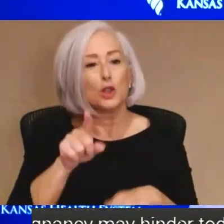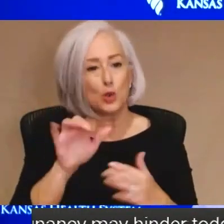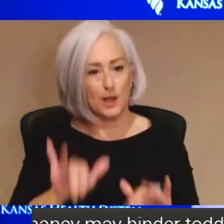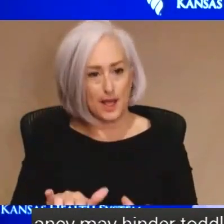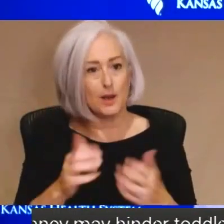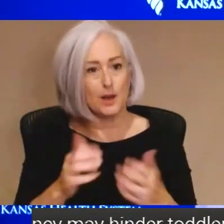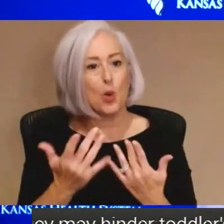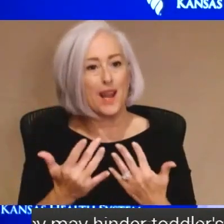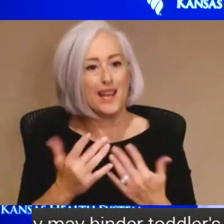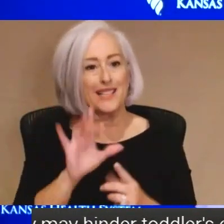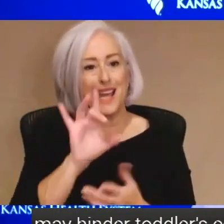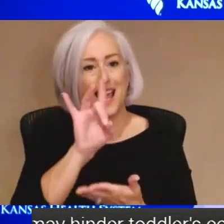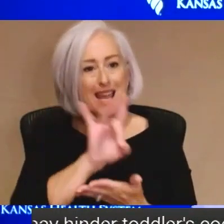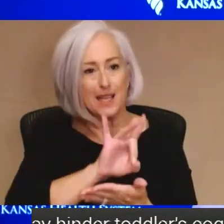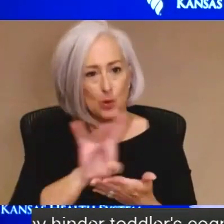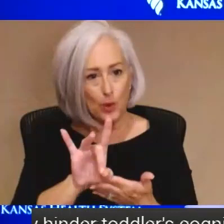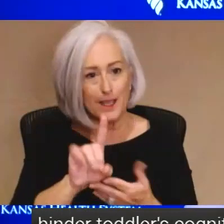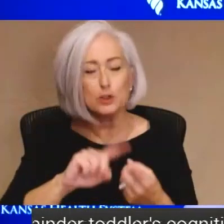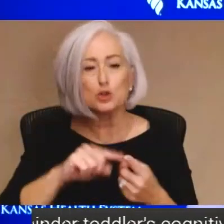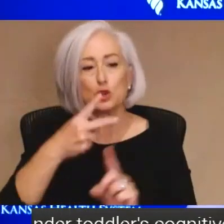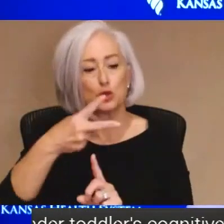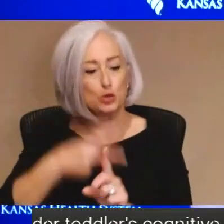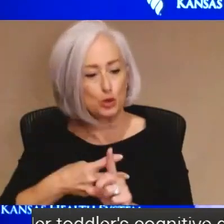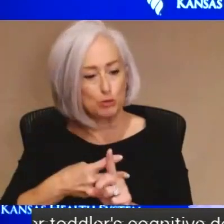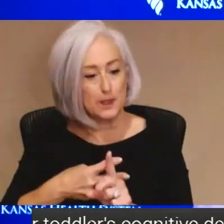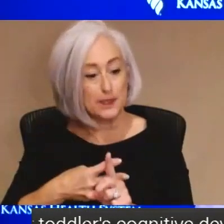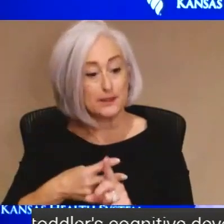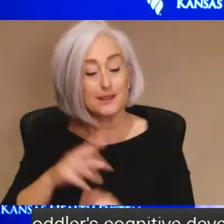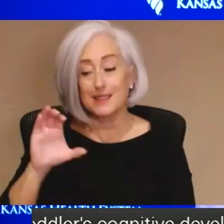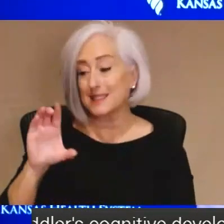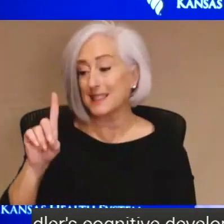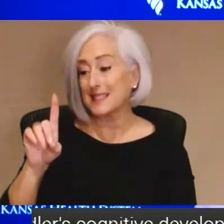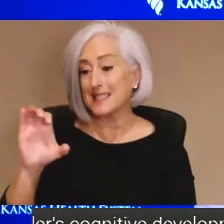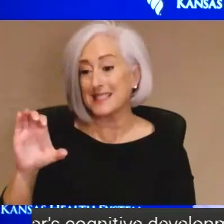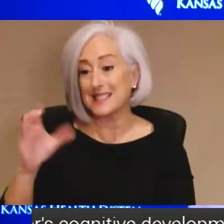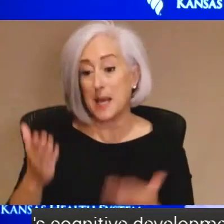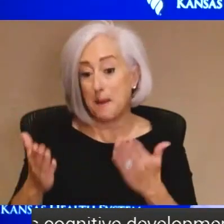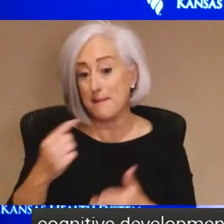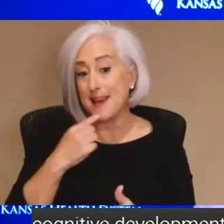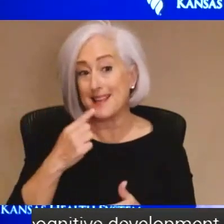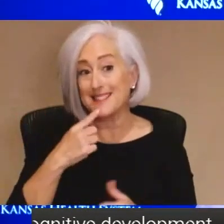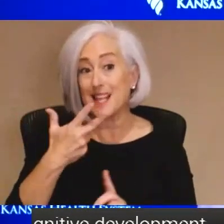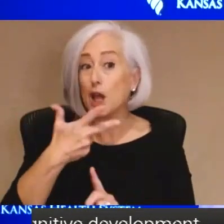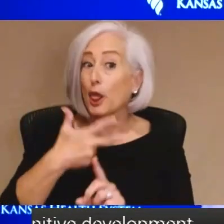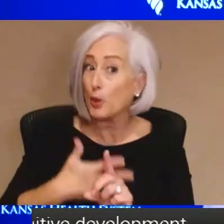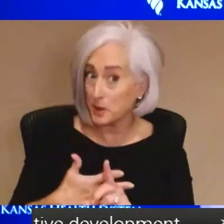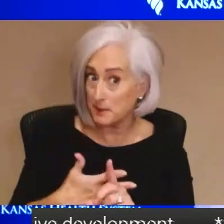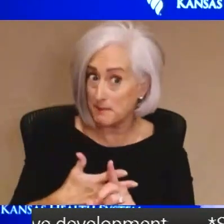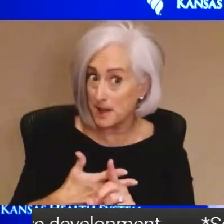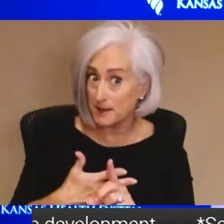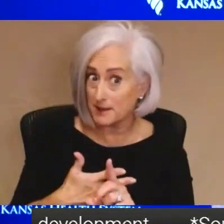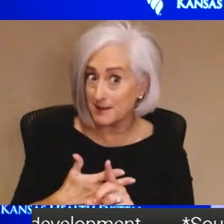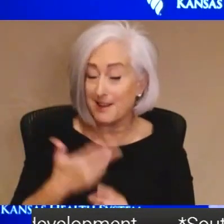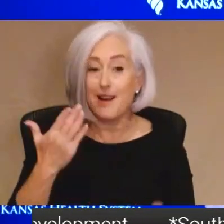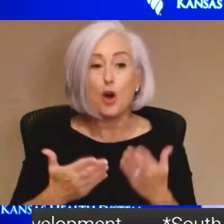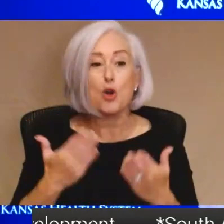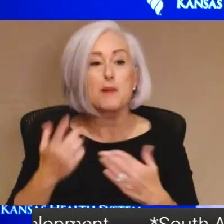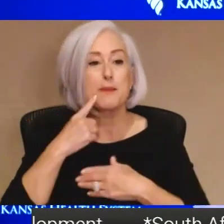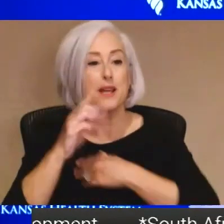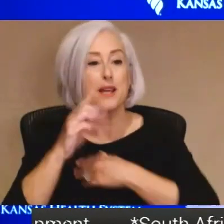the CDC would say possibly even wait 3 months or even possibly wait till the fall. So again, it